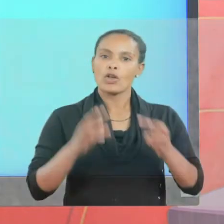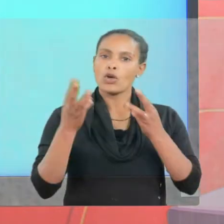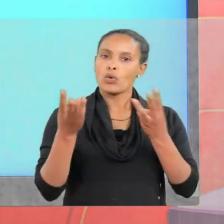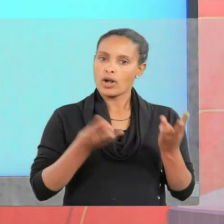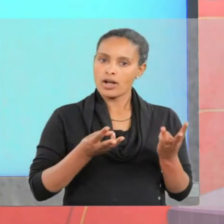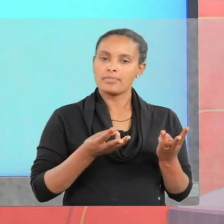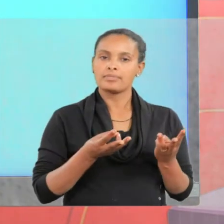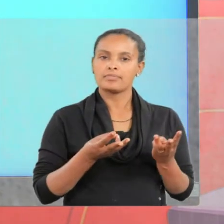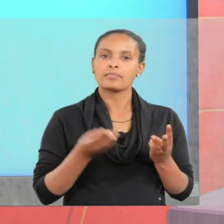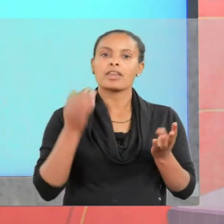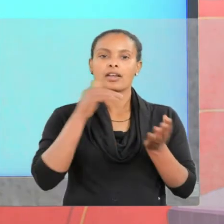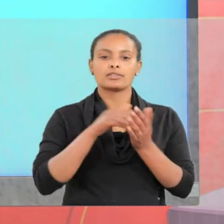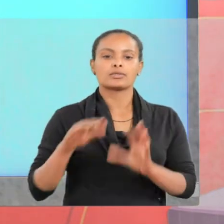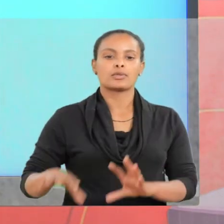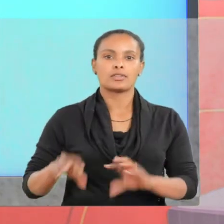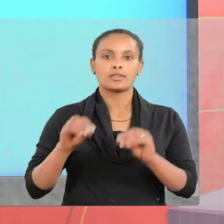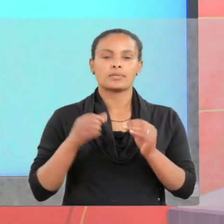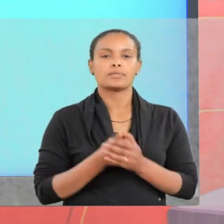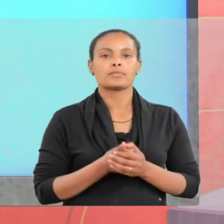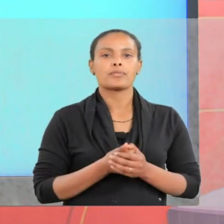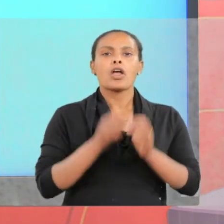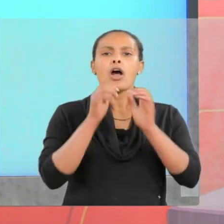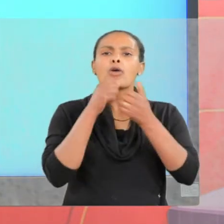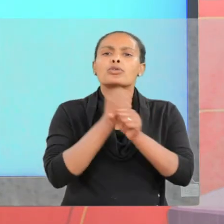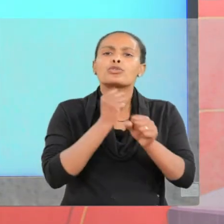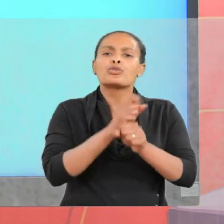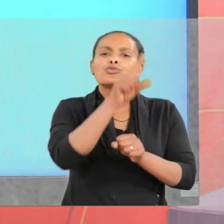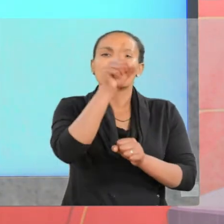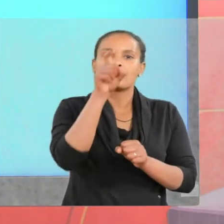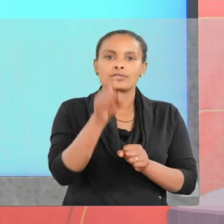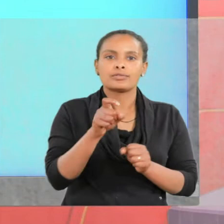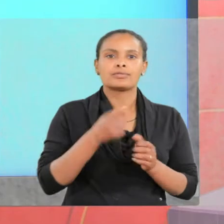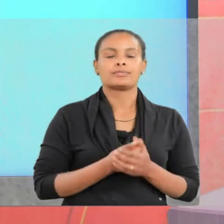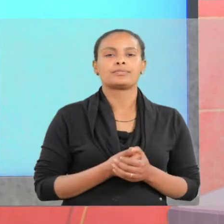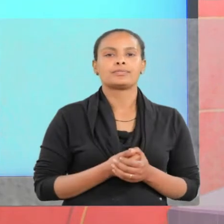Welcome back again, students. How did you do it?